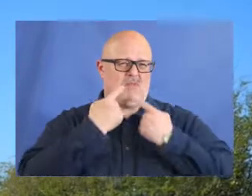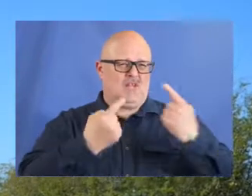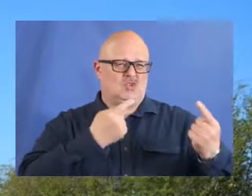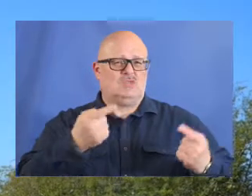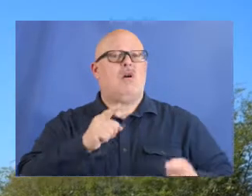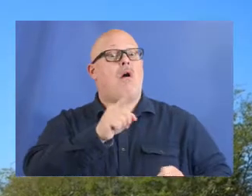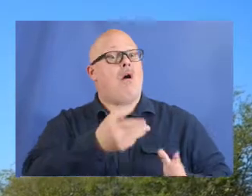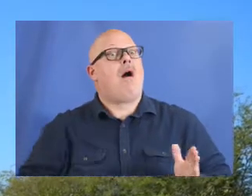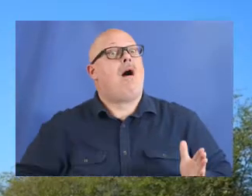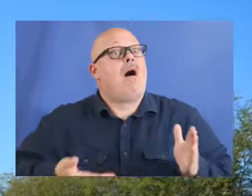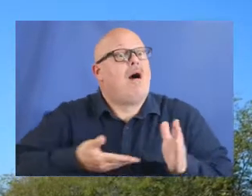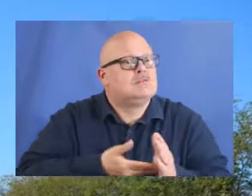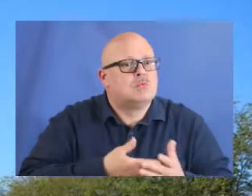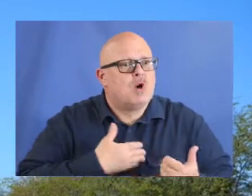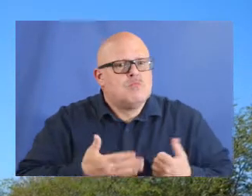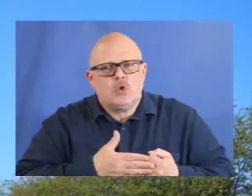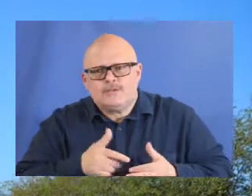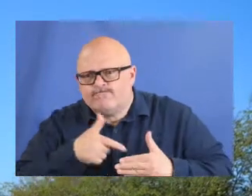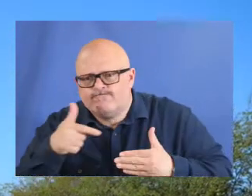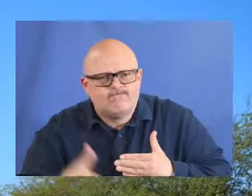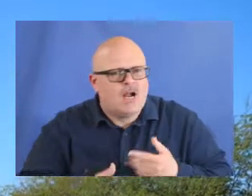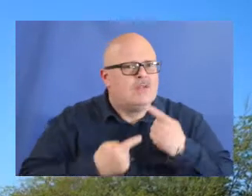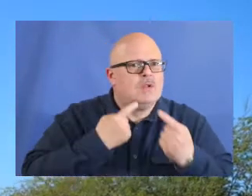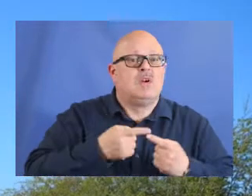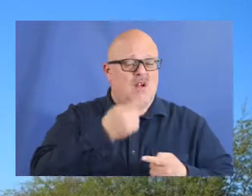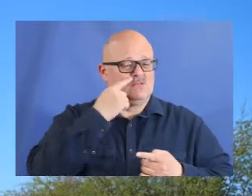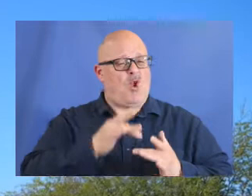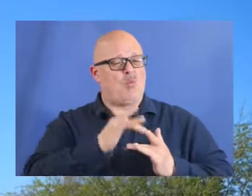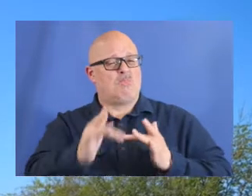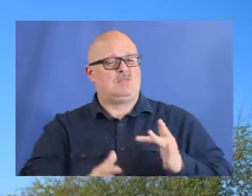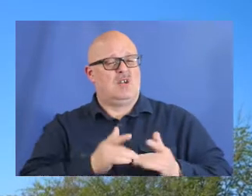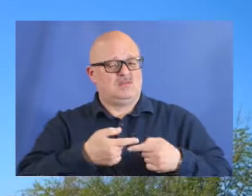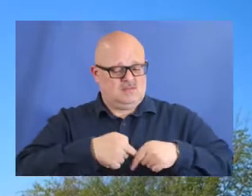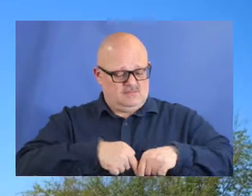the different trails can also be downloaded before you visit from